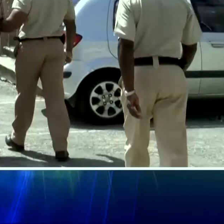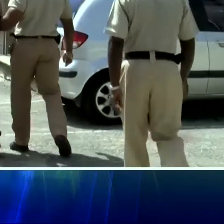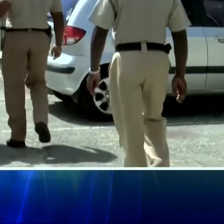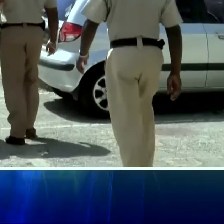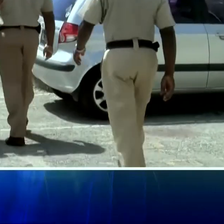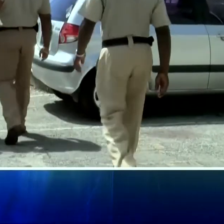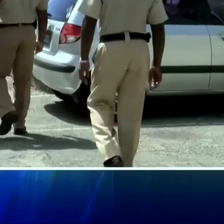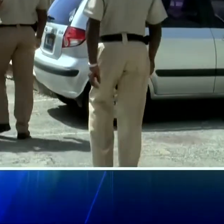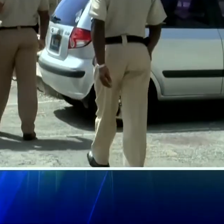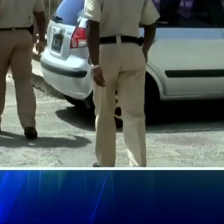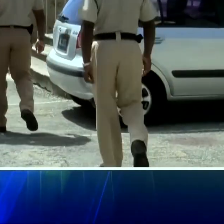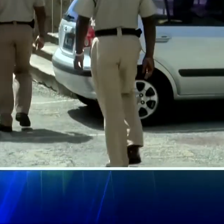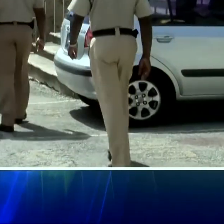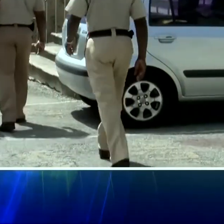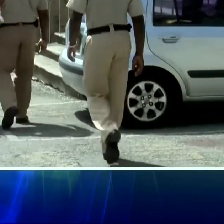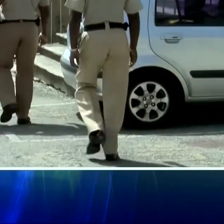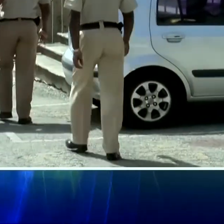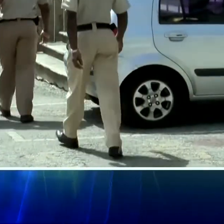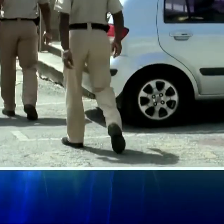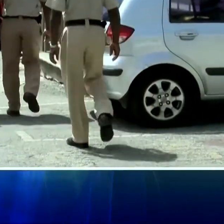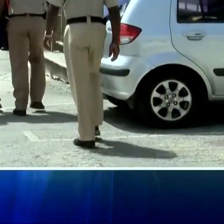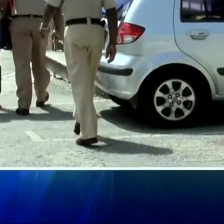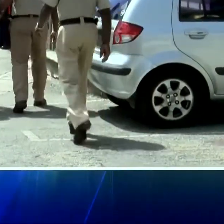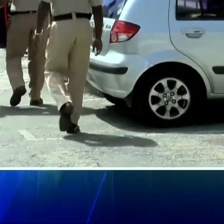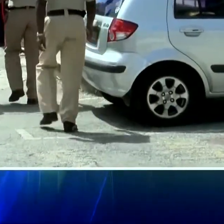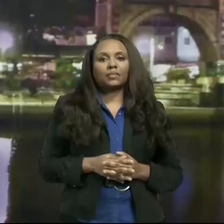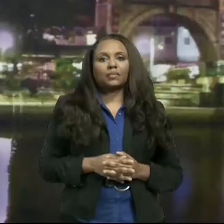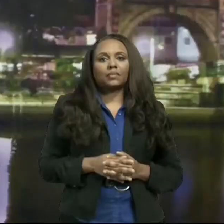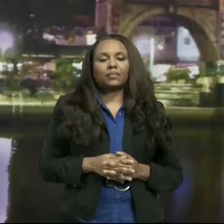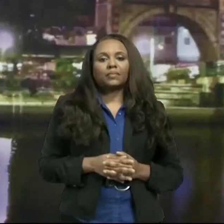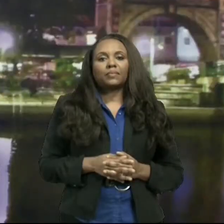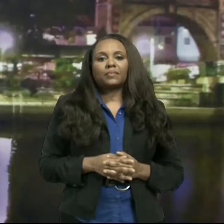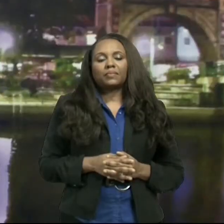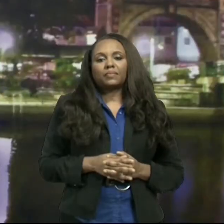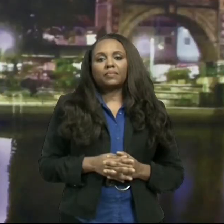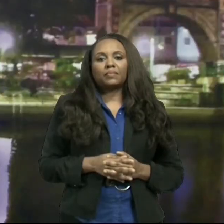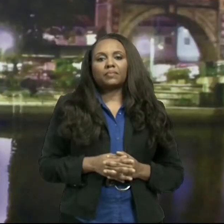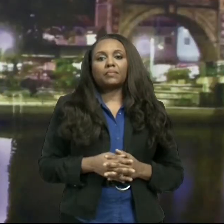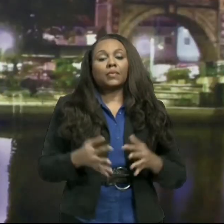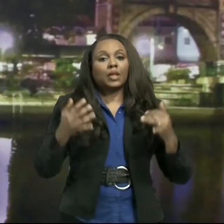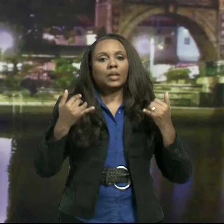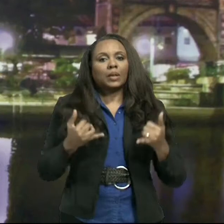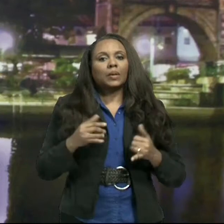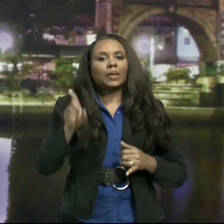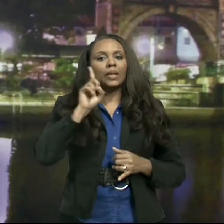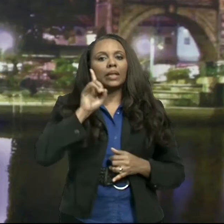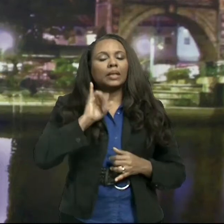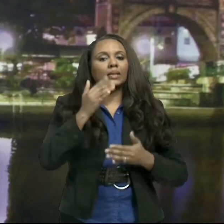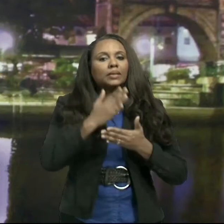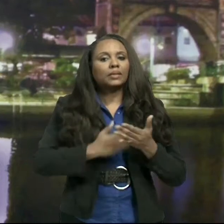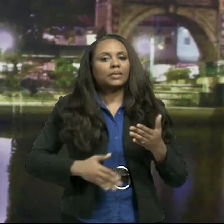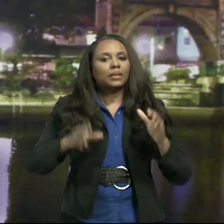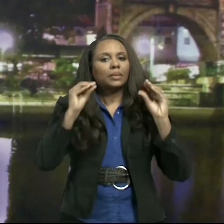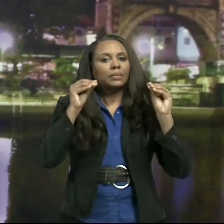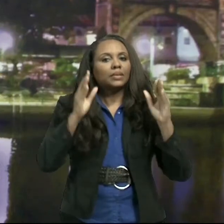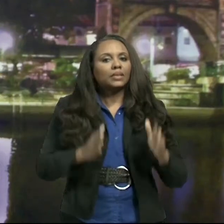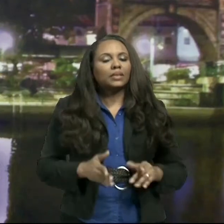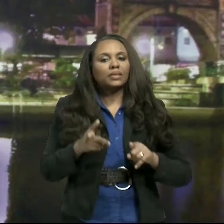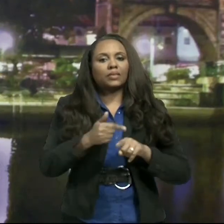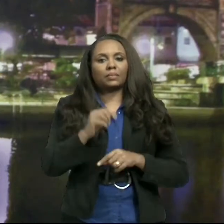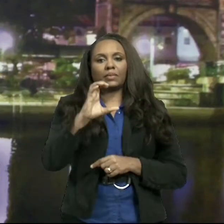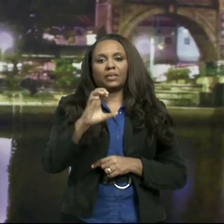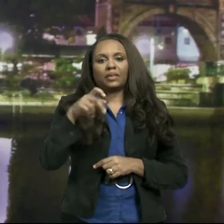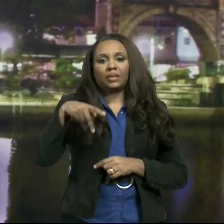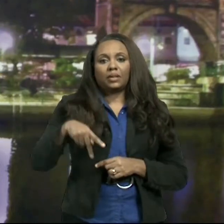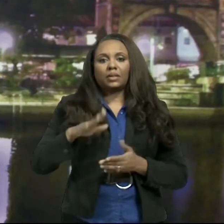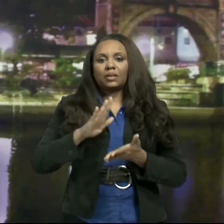discovered in a bushy area of Northumberland in St. Lucie on January 22nd. Well, it